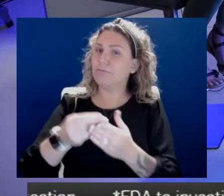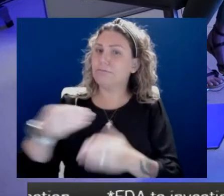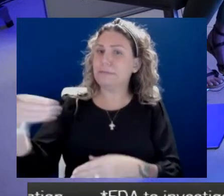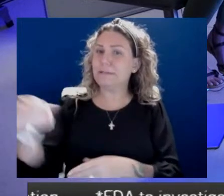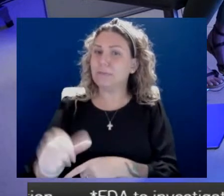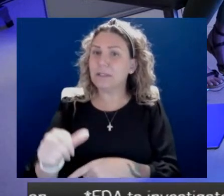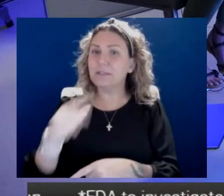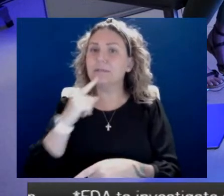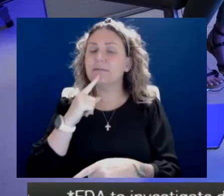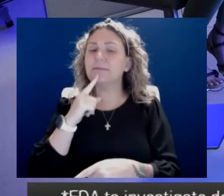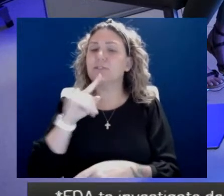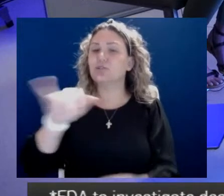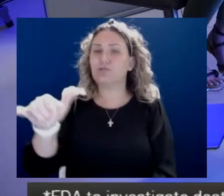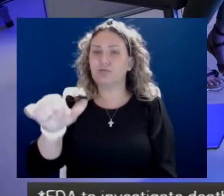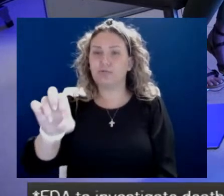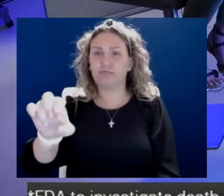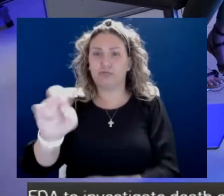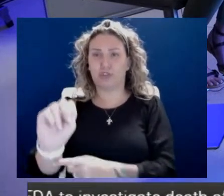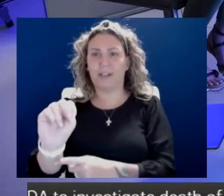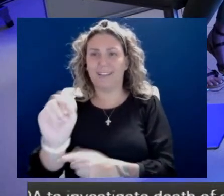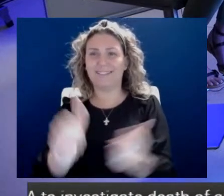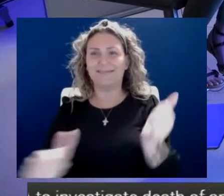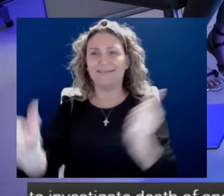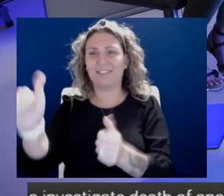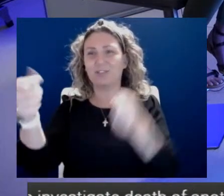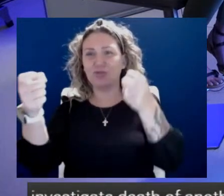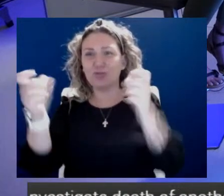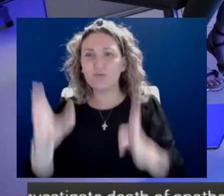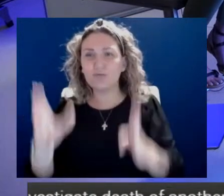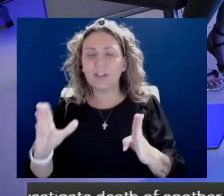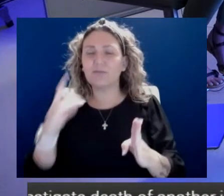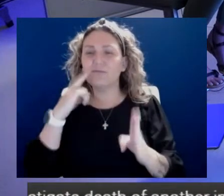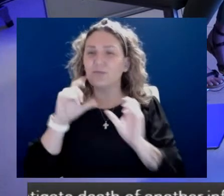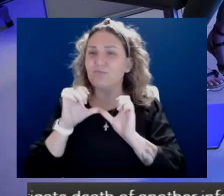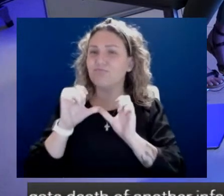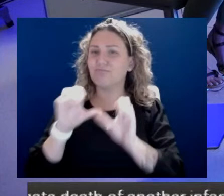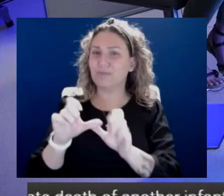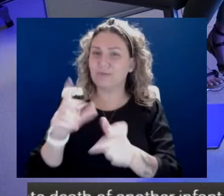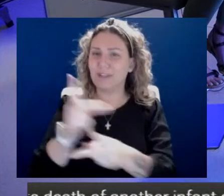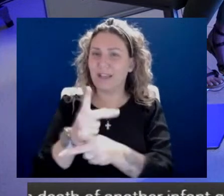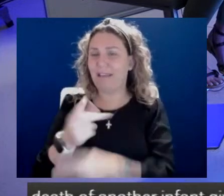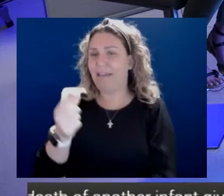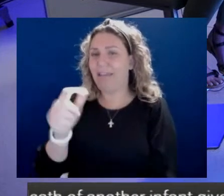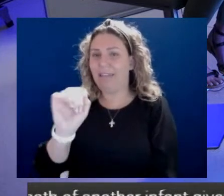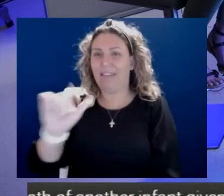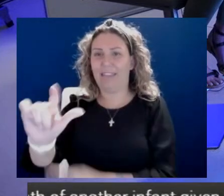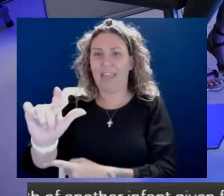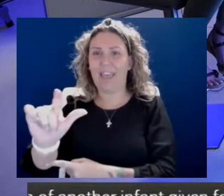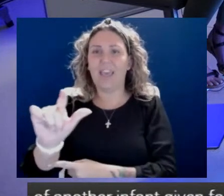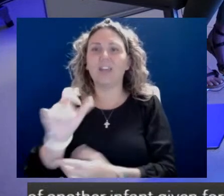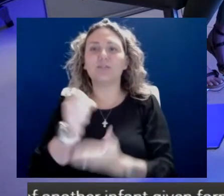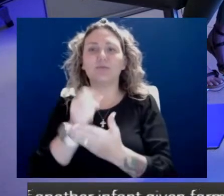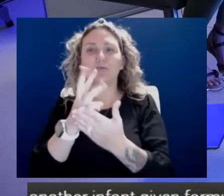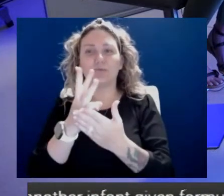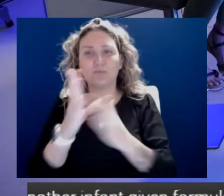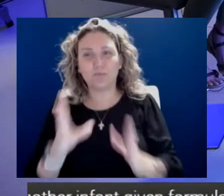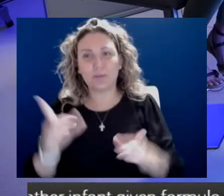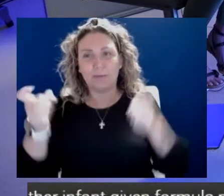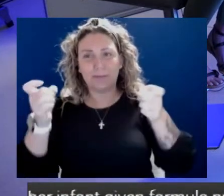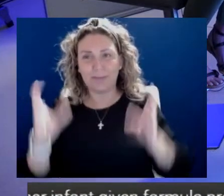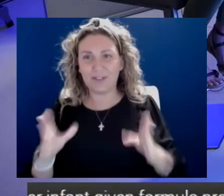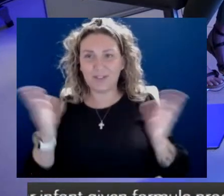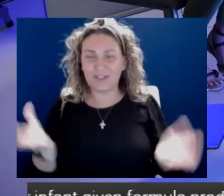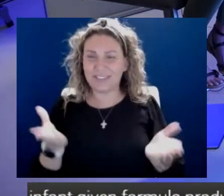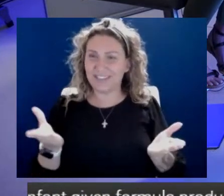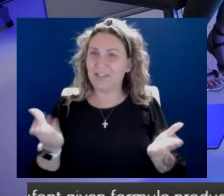Executive Director of Continuum of Care, and also Gail Saunders, Social Worker Manager, both here at the health system. Good morning to both of